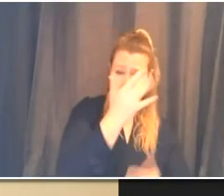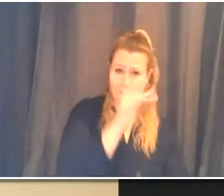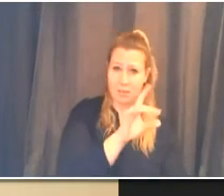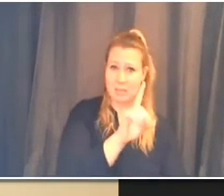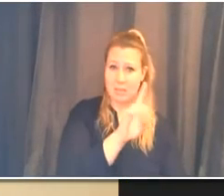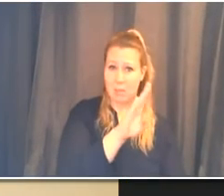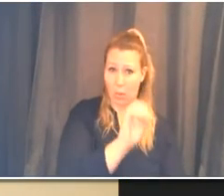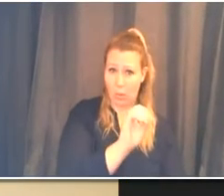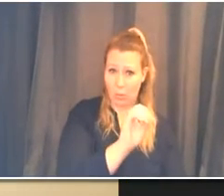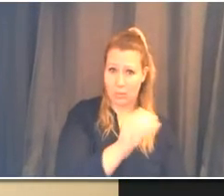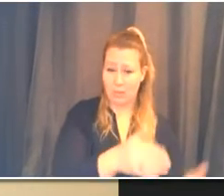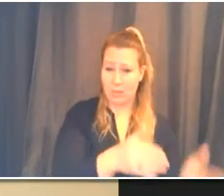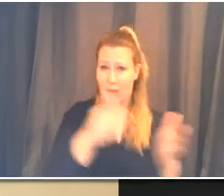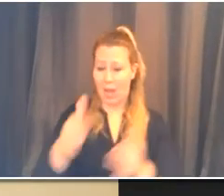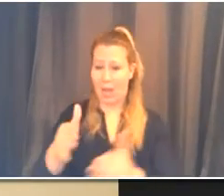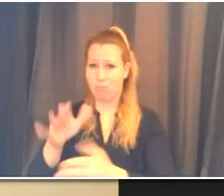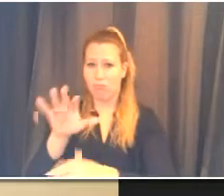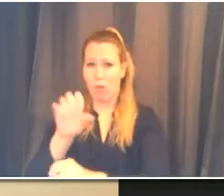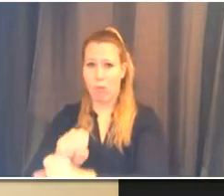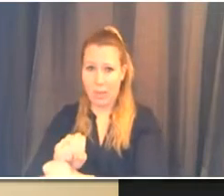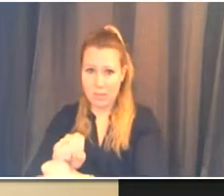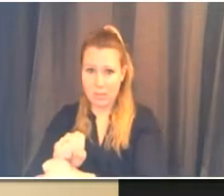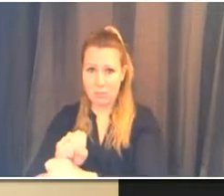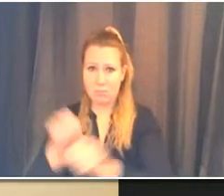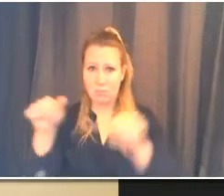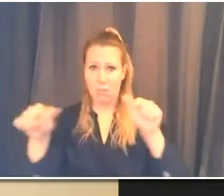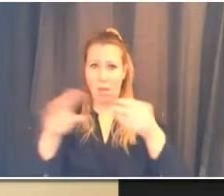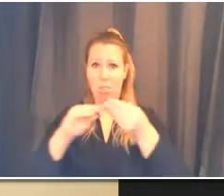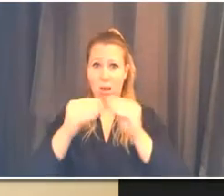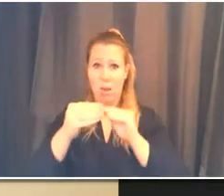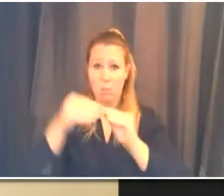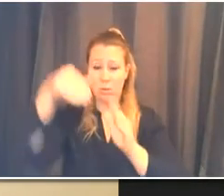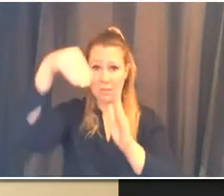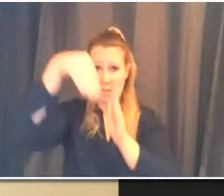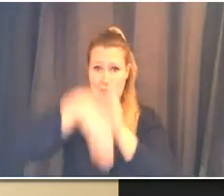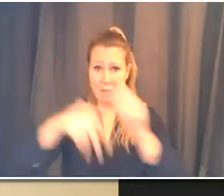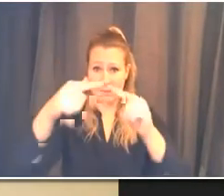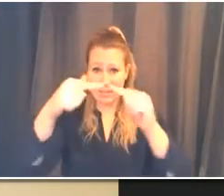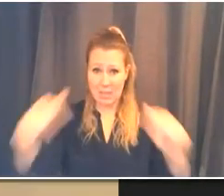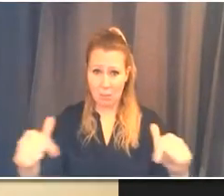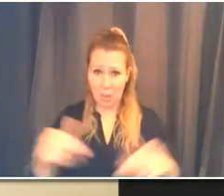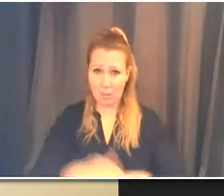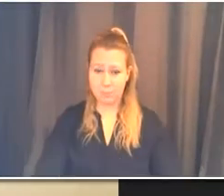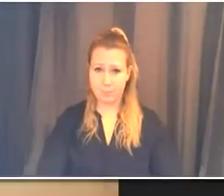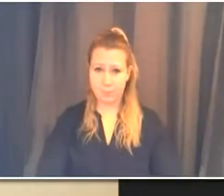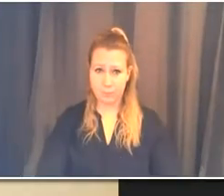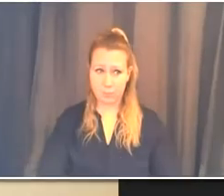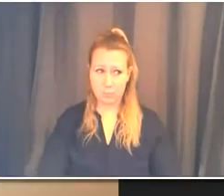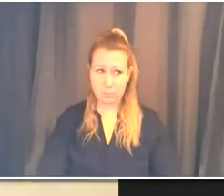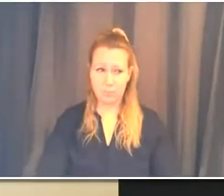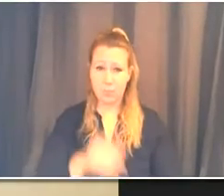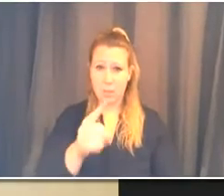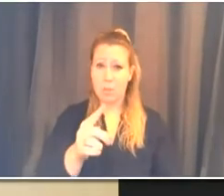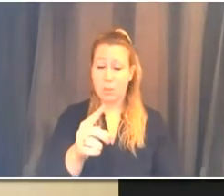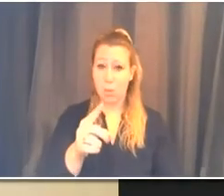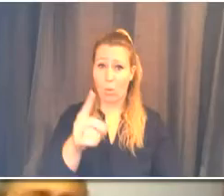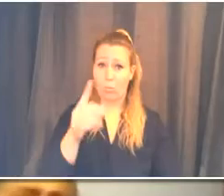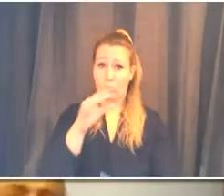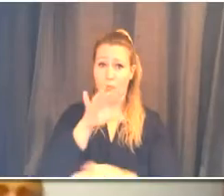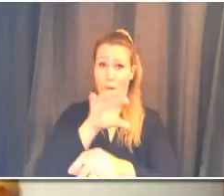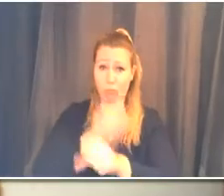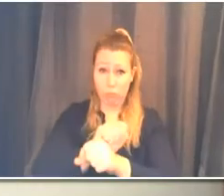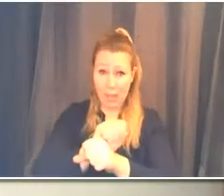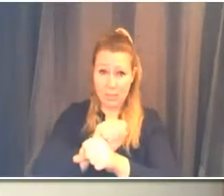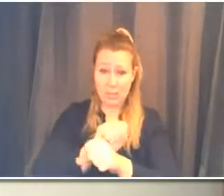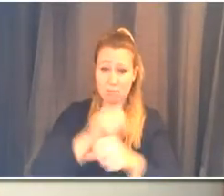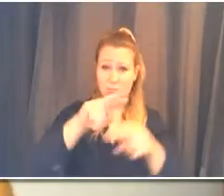here to attack you we're here to find a common goal and and and see you getting a little uptight it's okay I'm